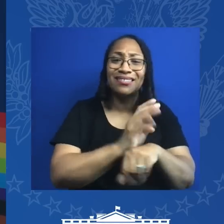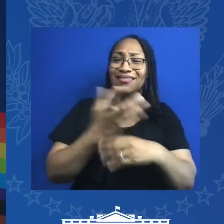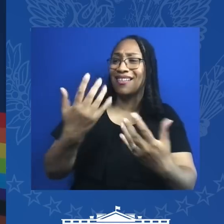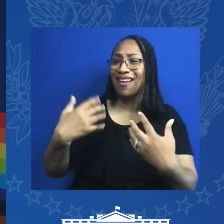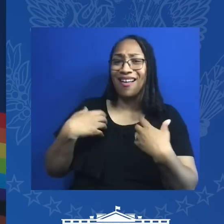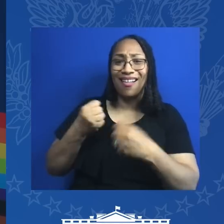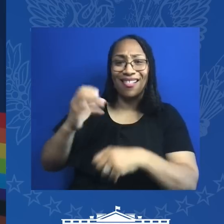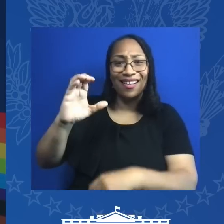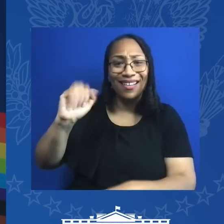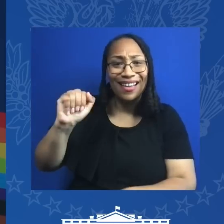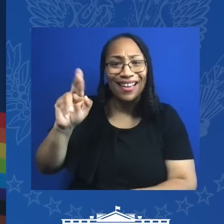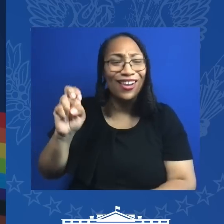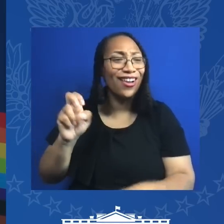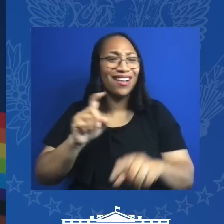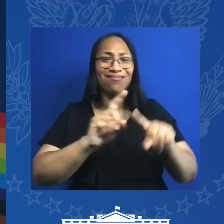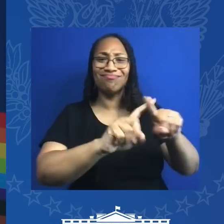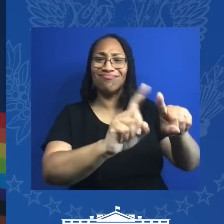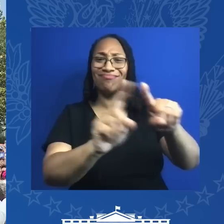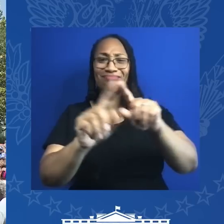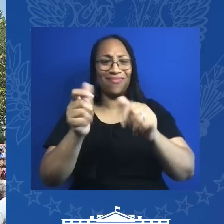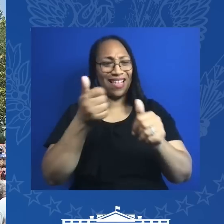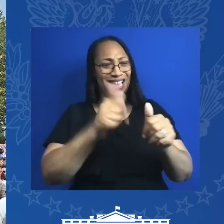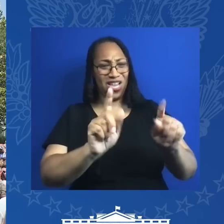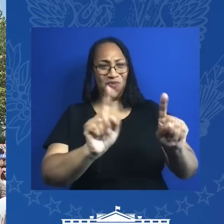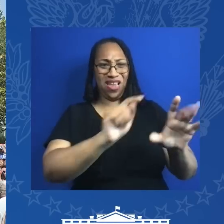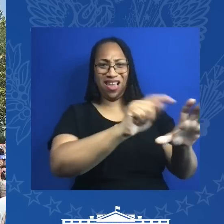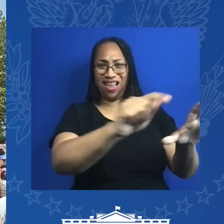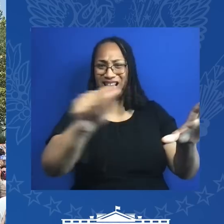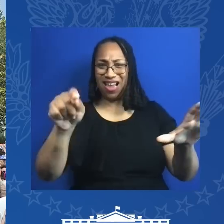report hate crimes. Second,